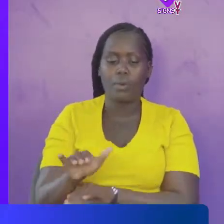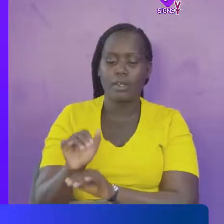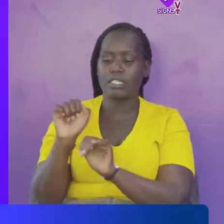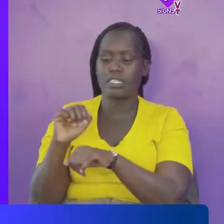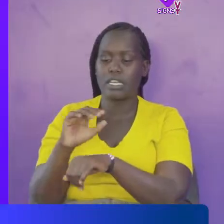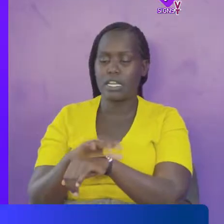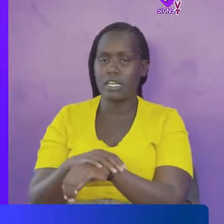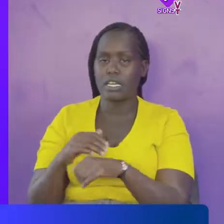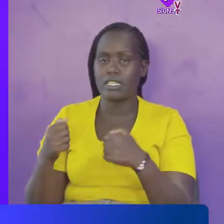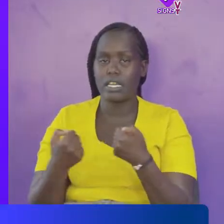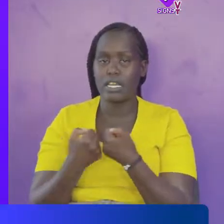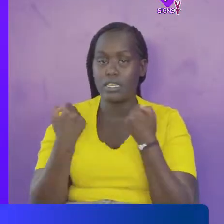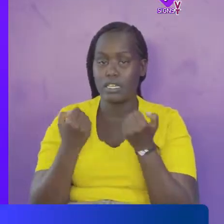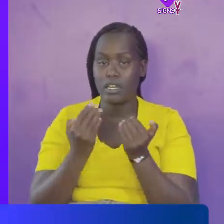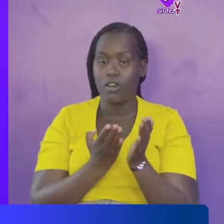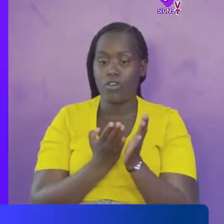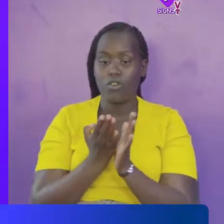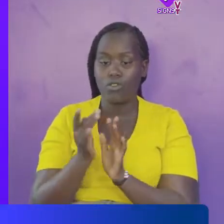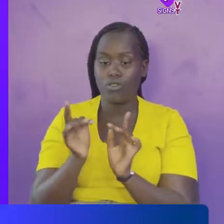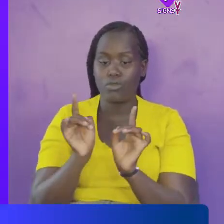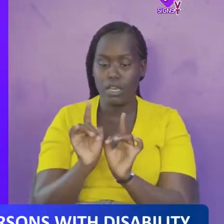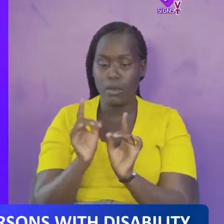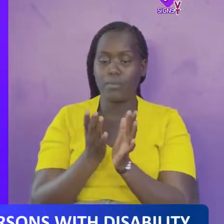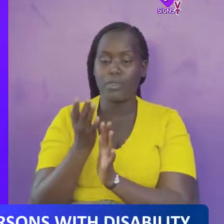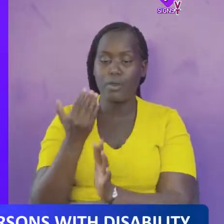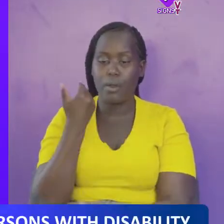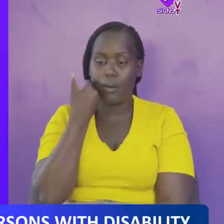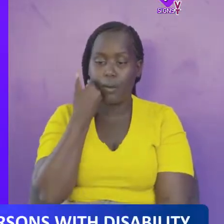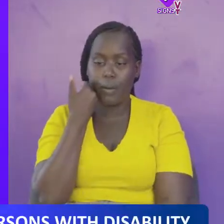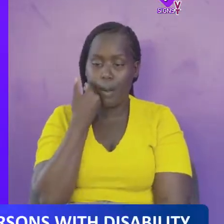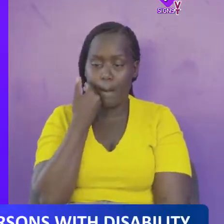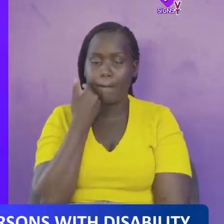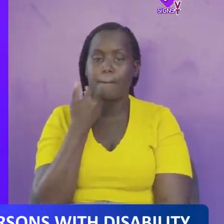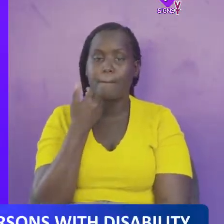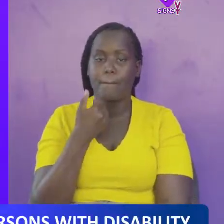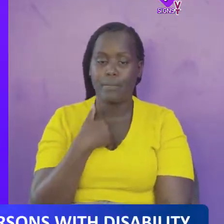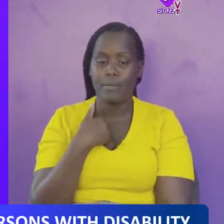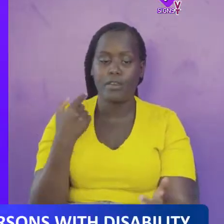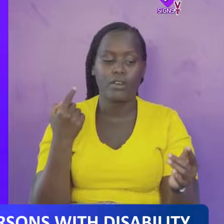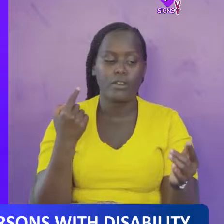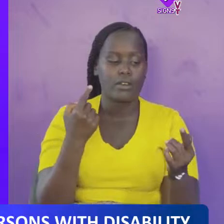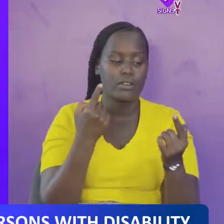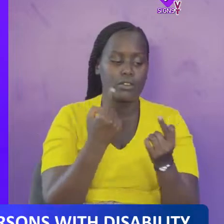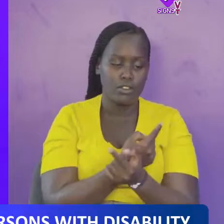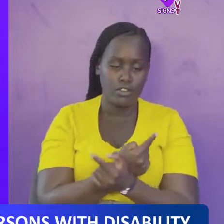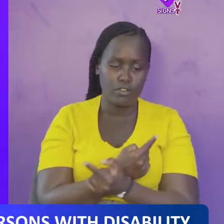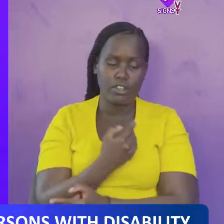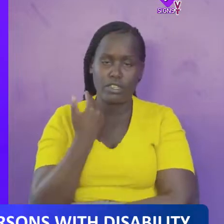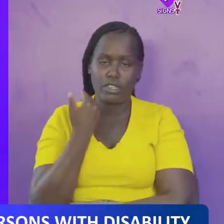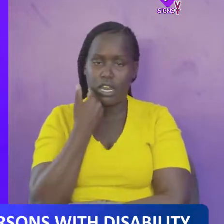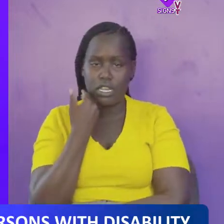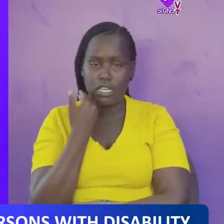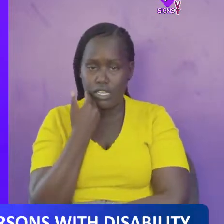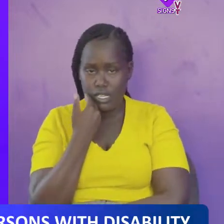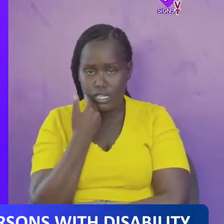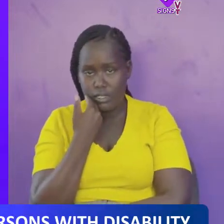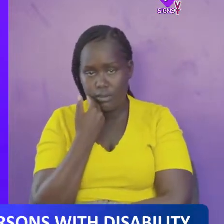Yeah. And through diseases also, we have various diseases. Yes. Yeah. We